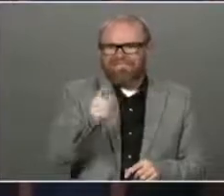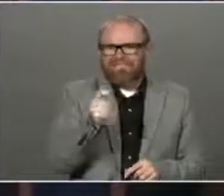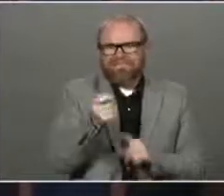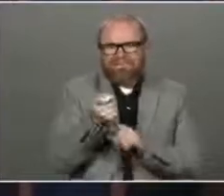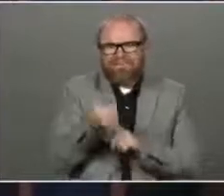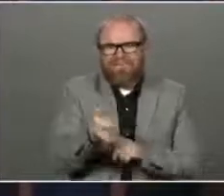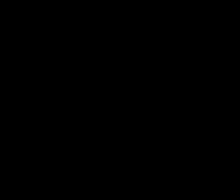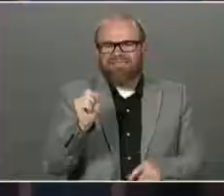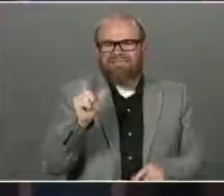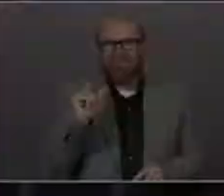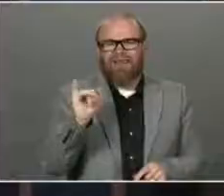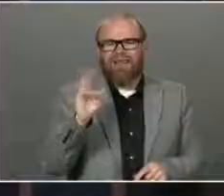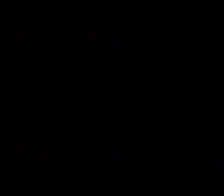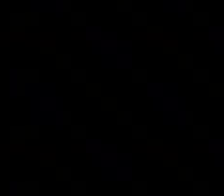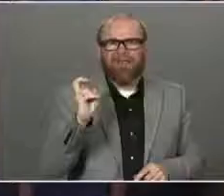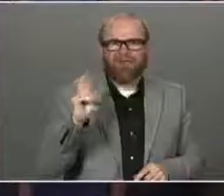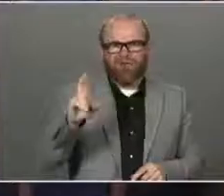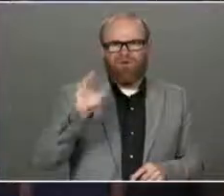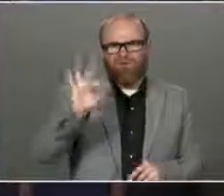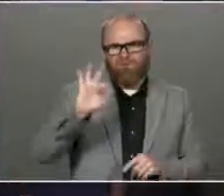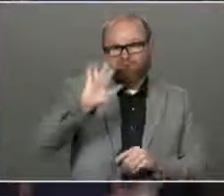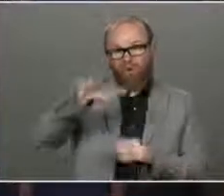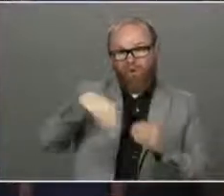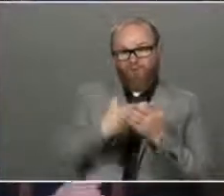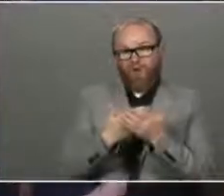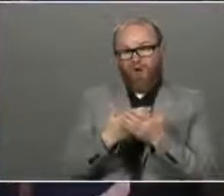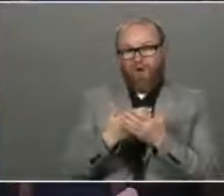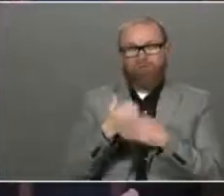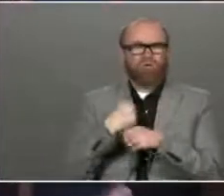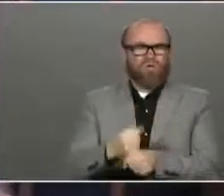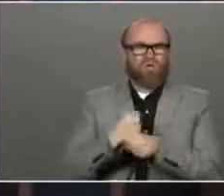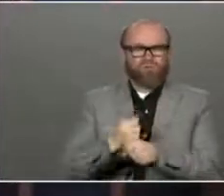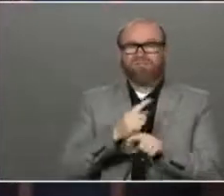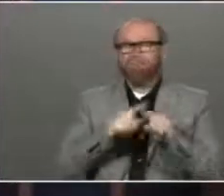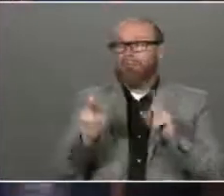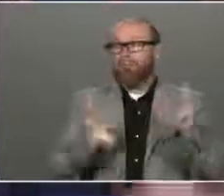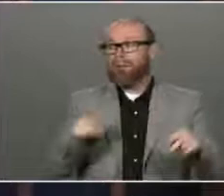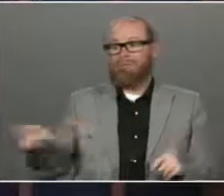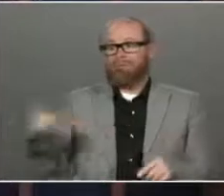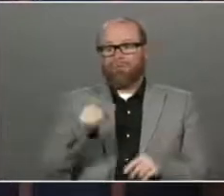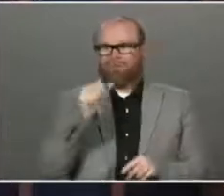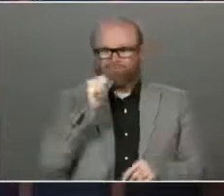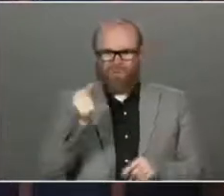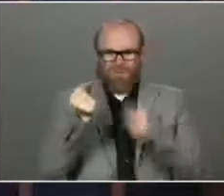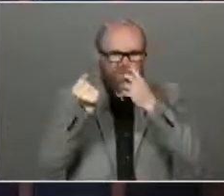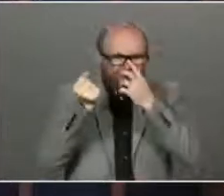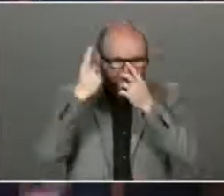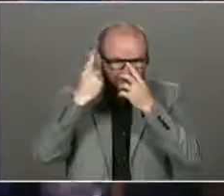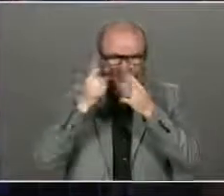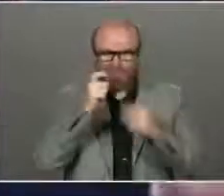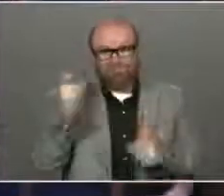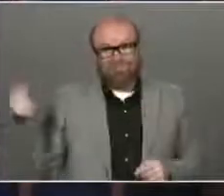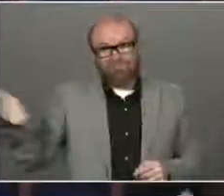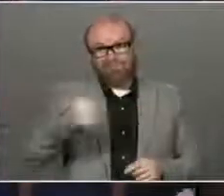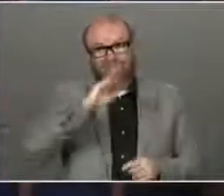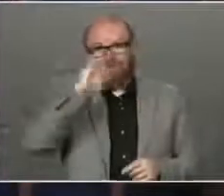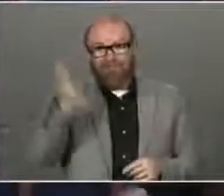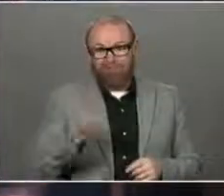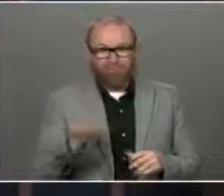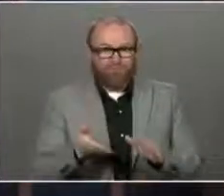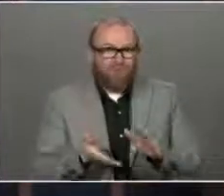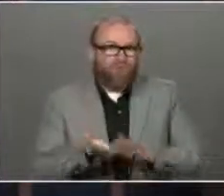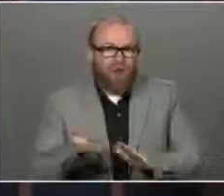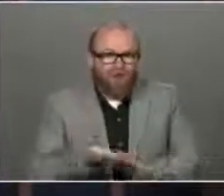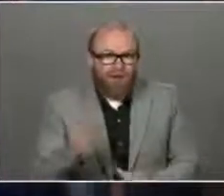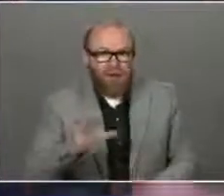is just a sliver of overall production. But what people fail to understand, who don't operate in the practical world, who have never run a company, who